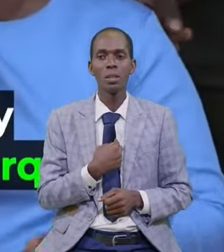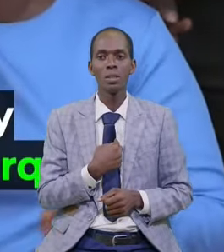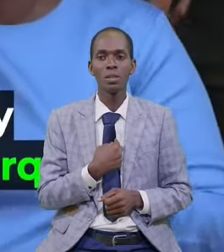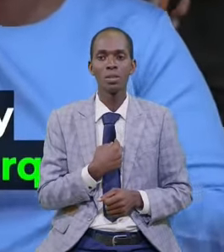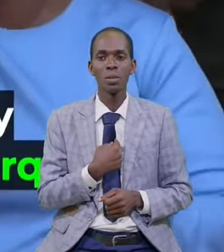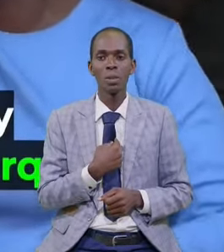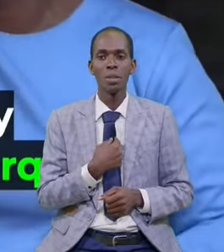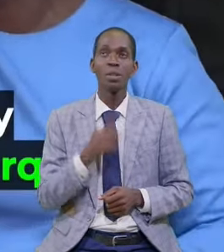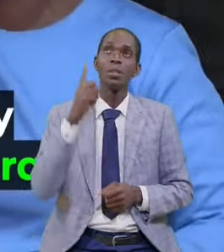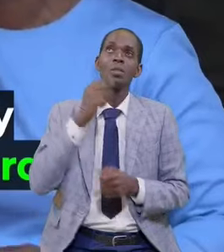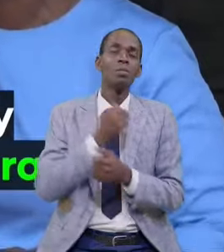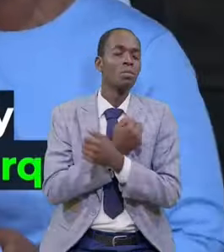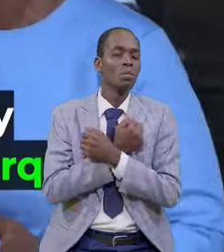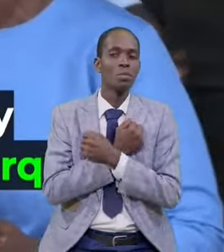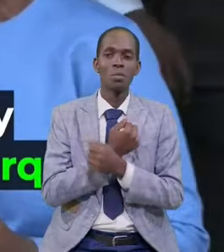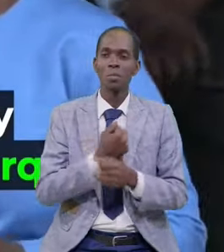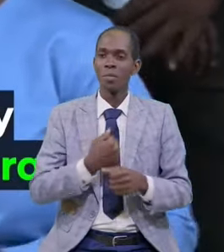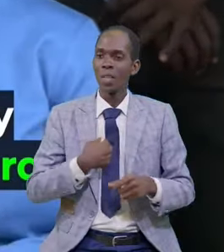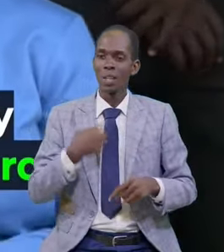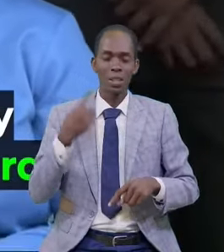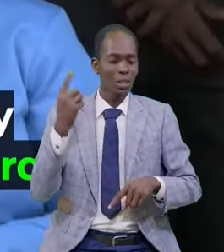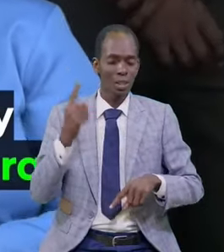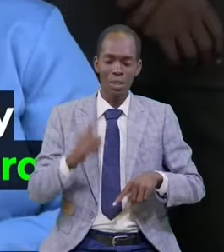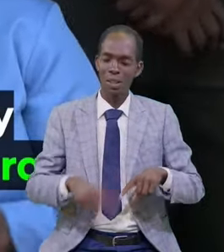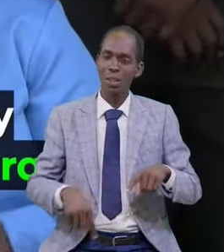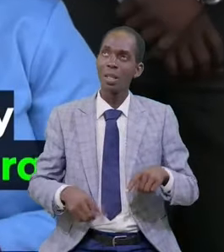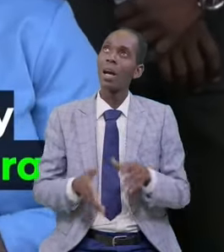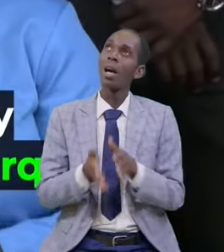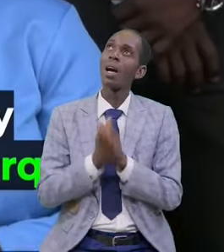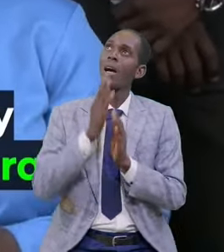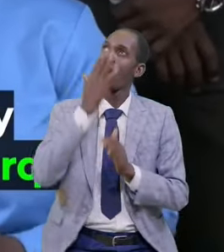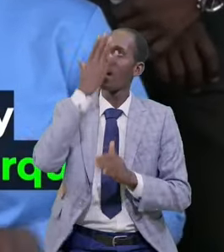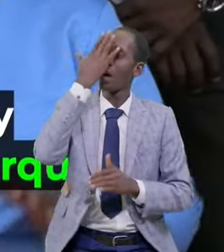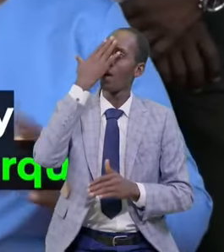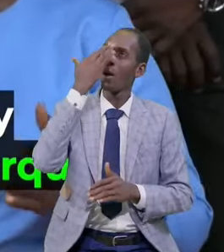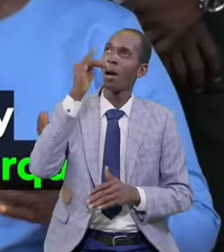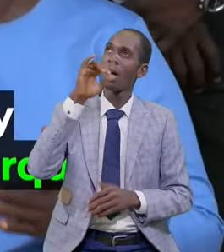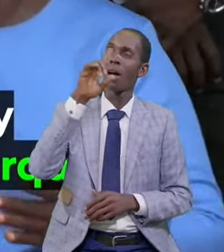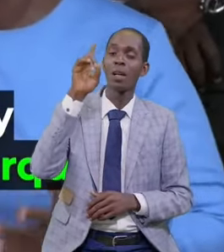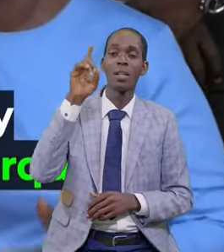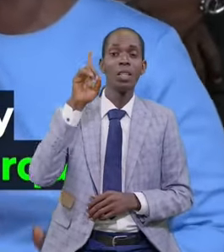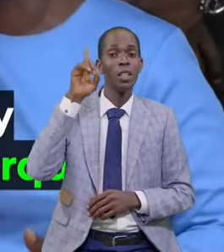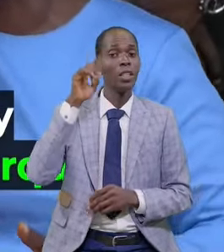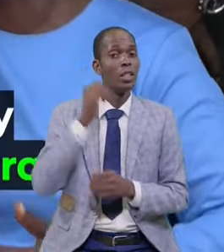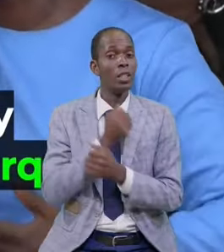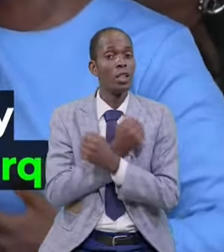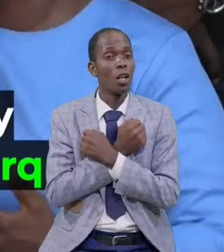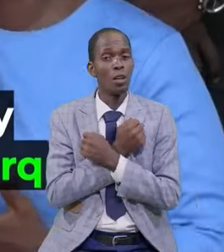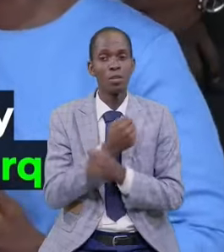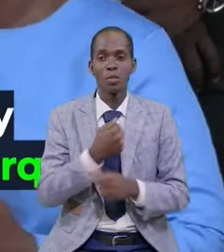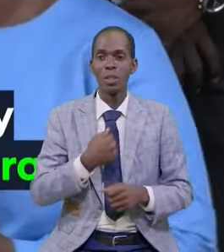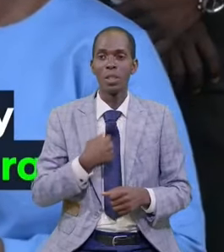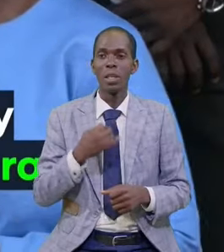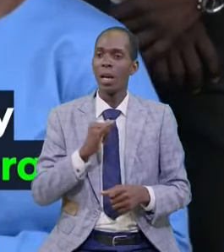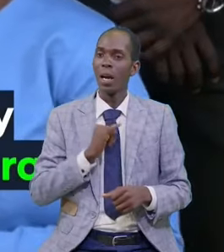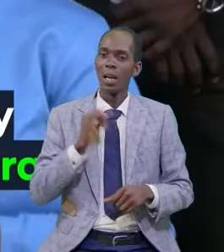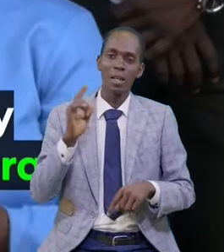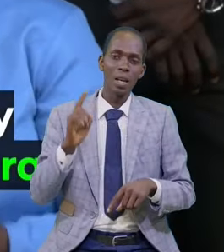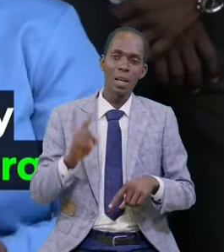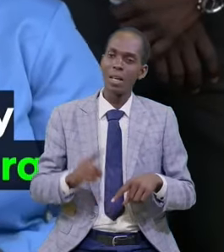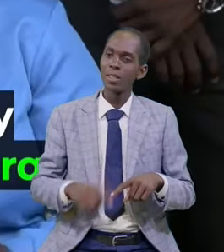me I cannot say why he loves me I